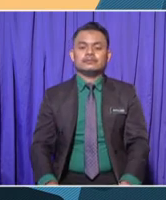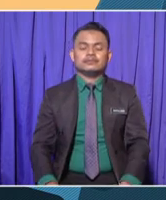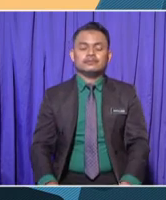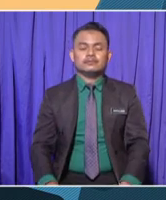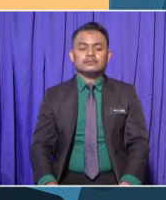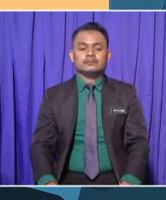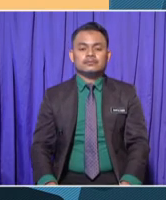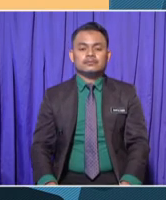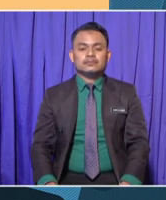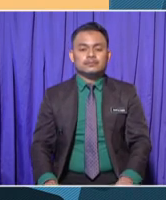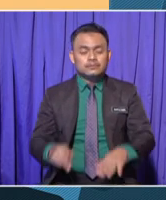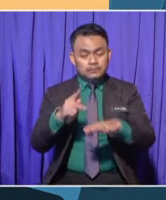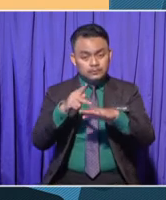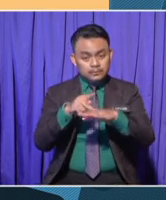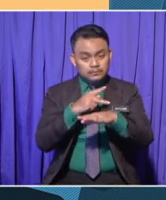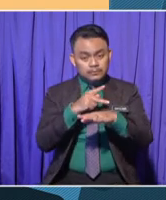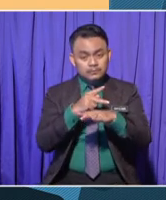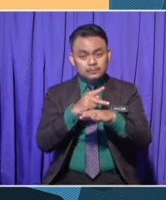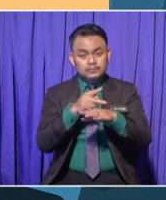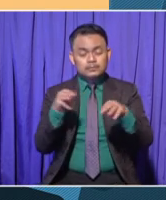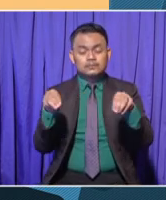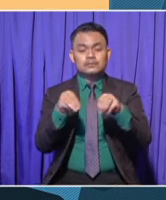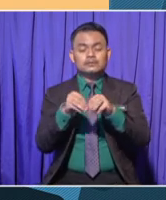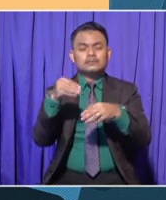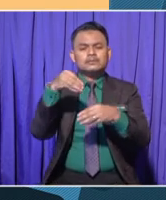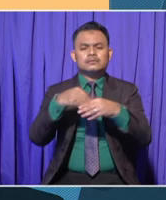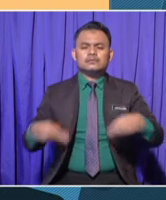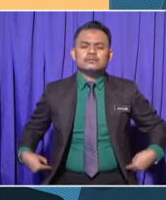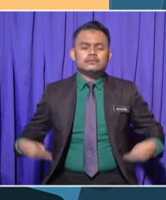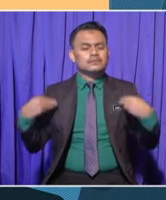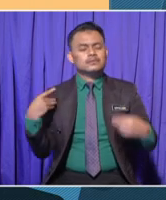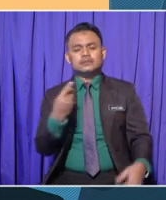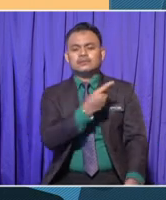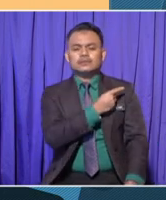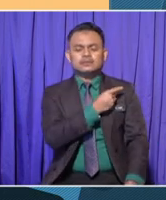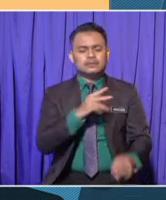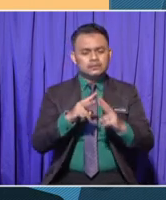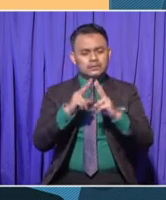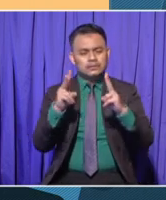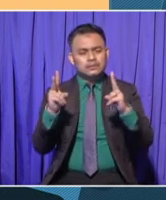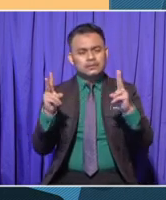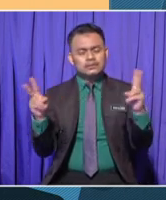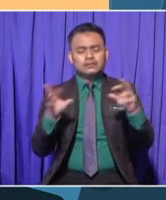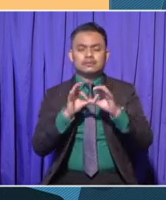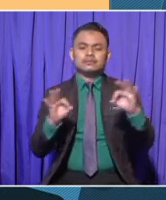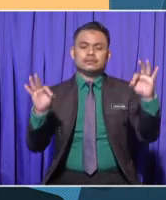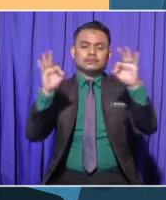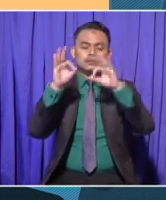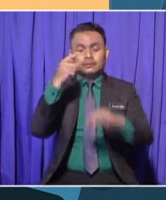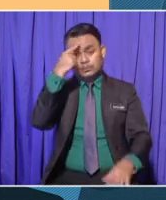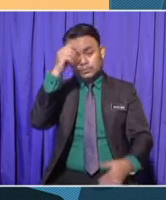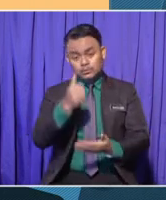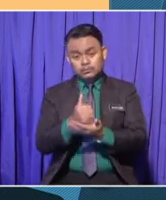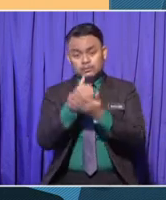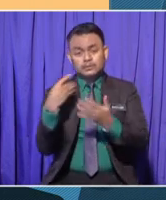the usage of magnets in our daily lives is very important to help us